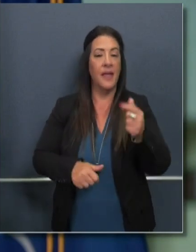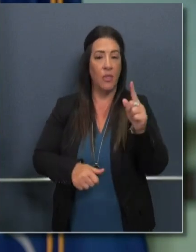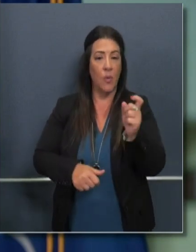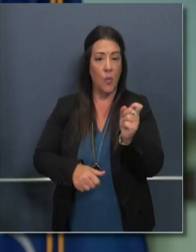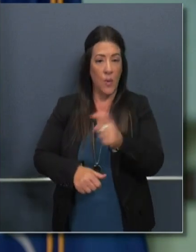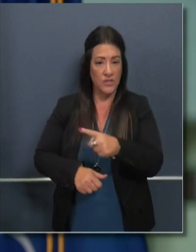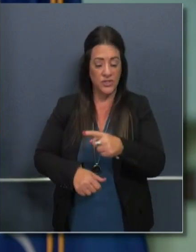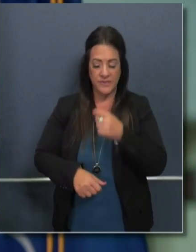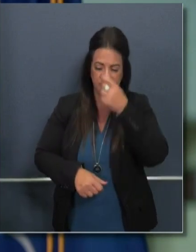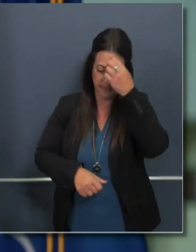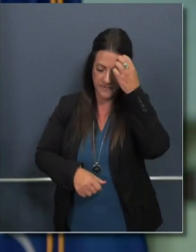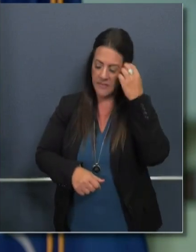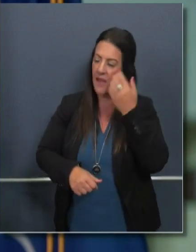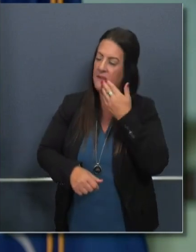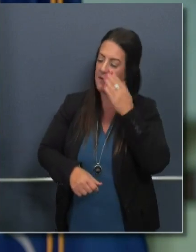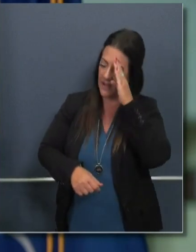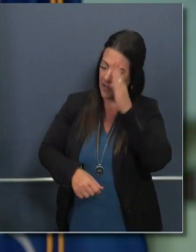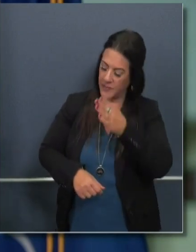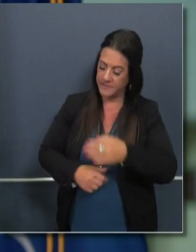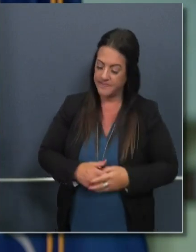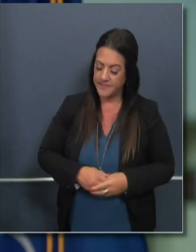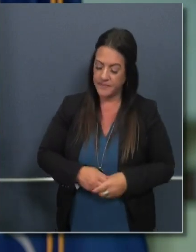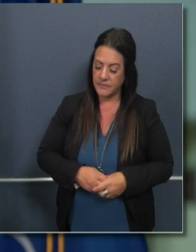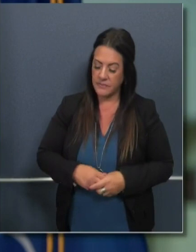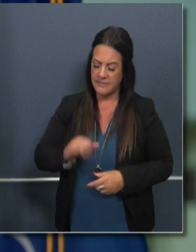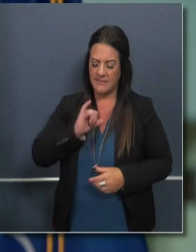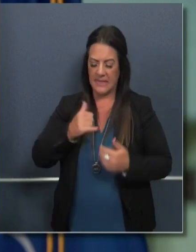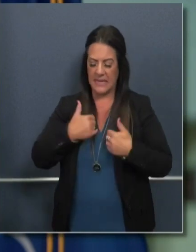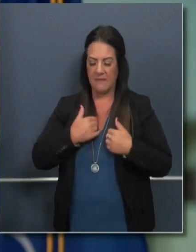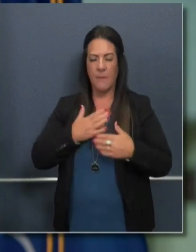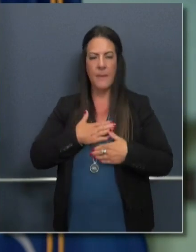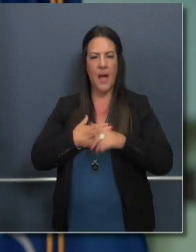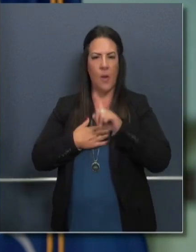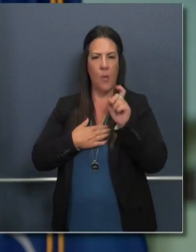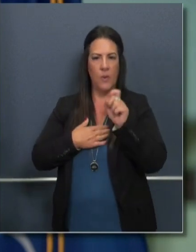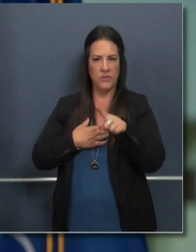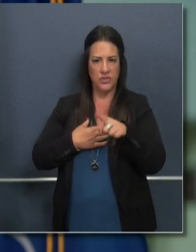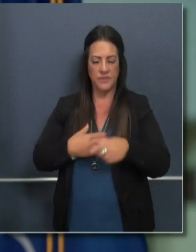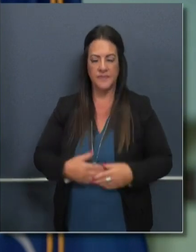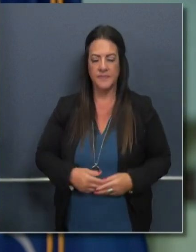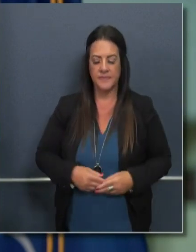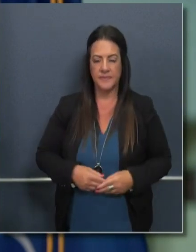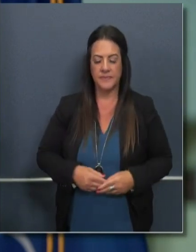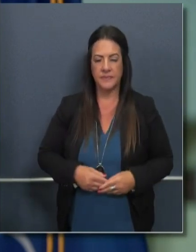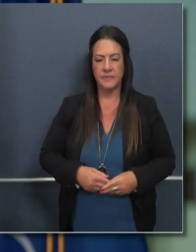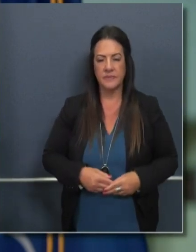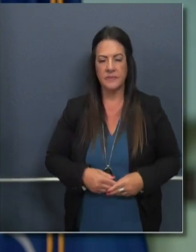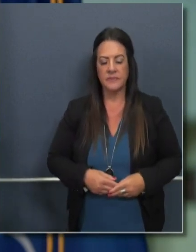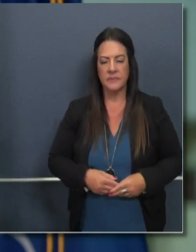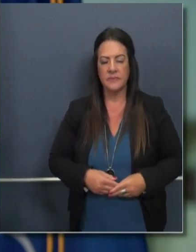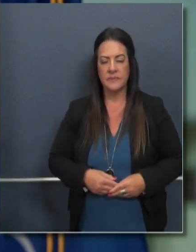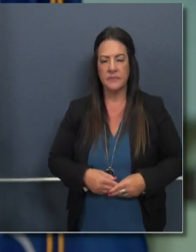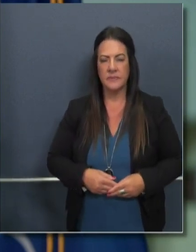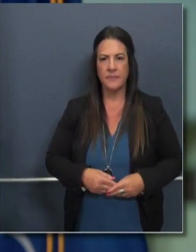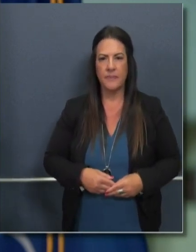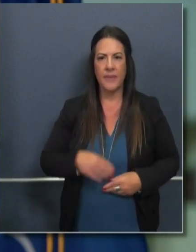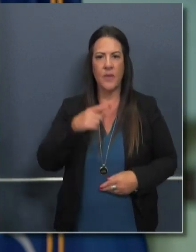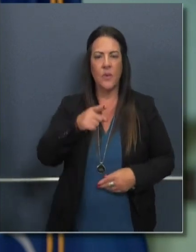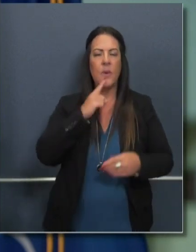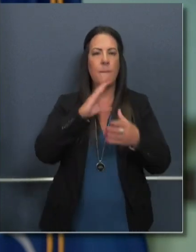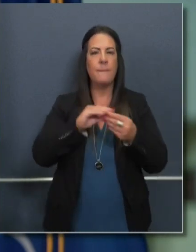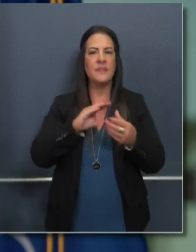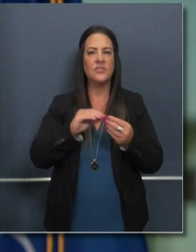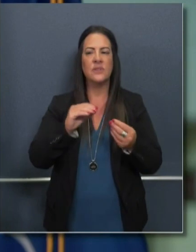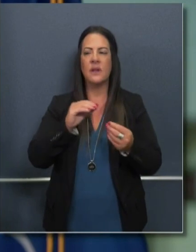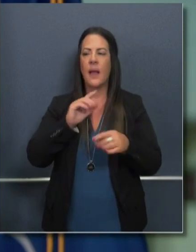Good afternoon, Governor Newsom. We've got a question about the dimmer switch that you've so often referred to in reopening the